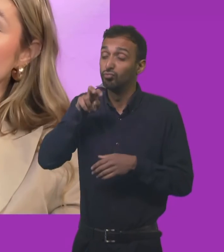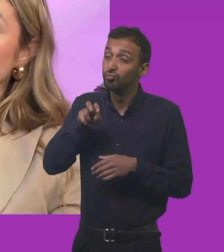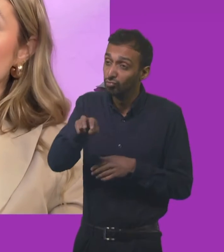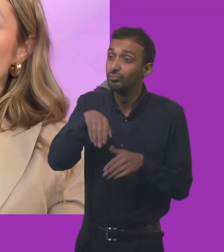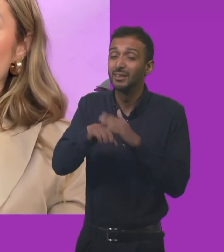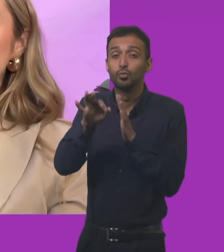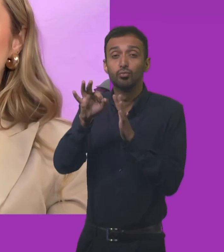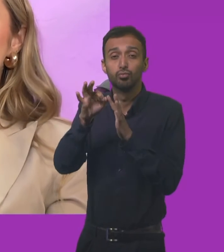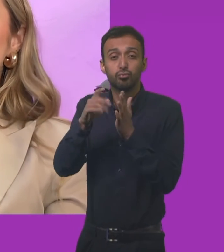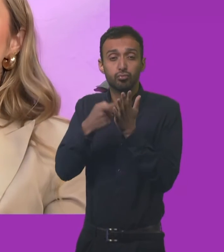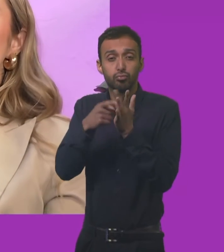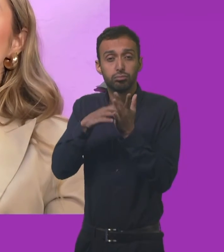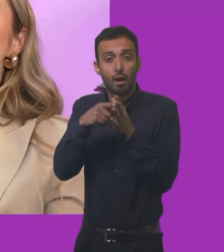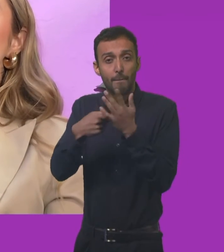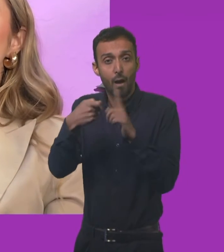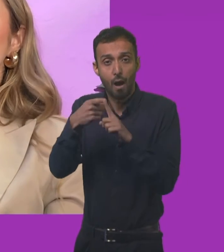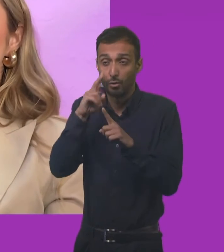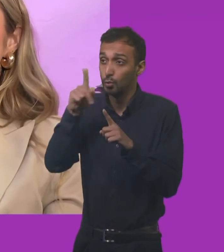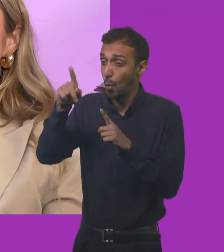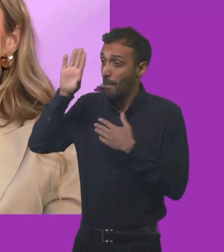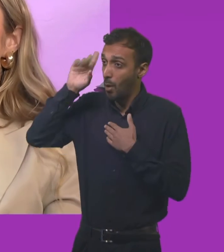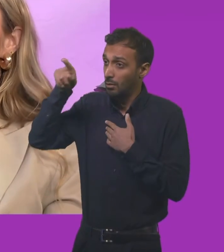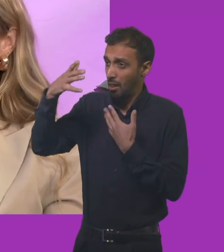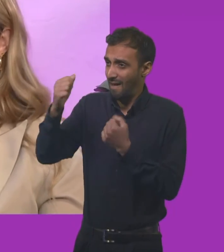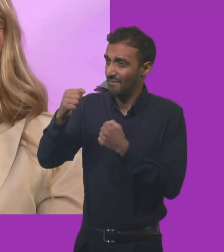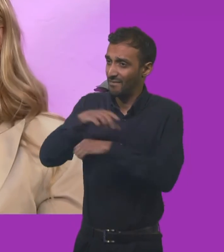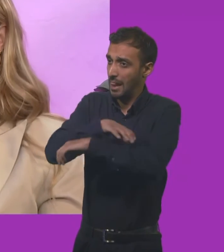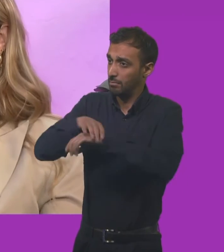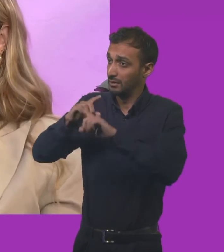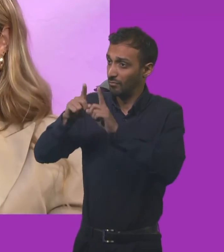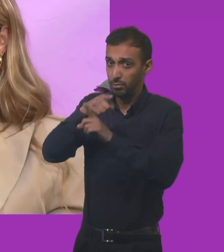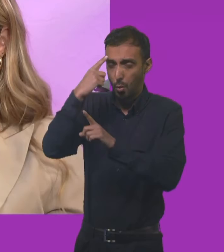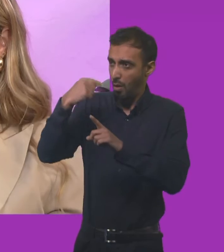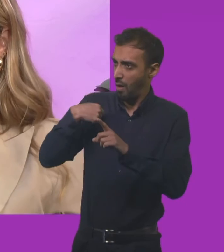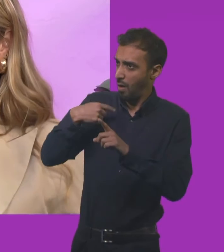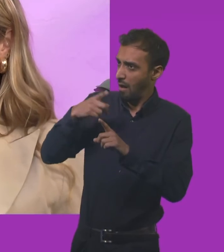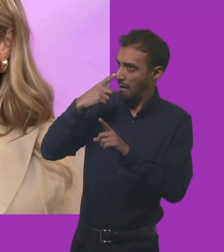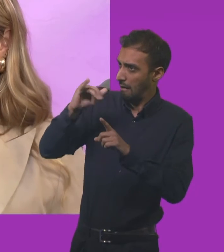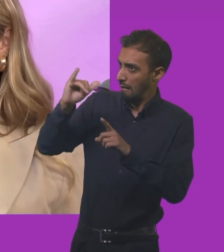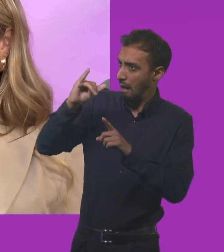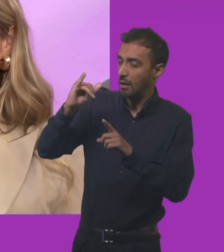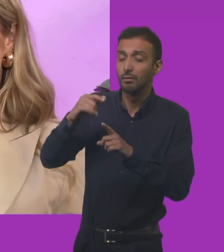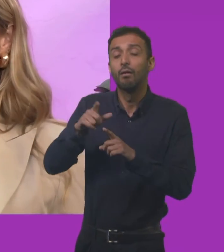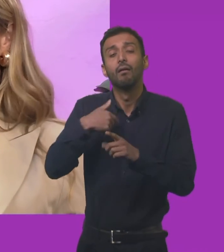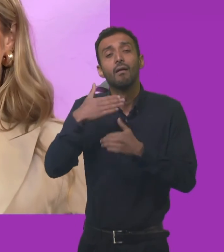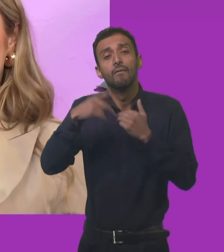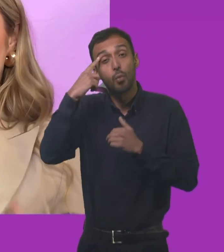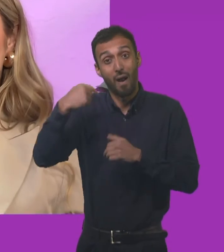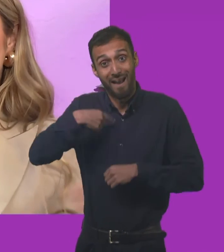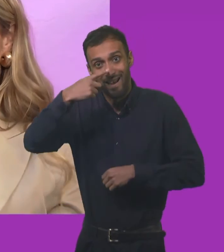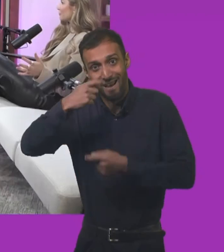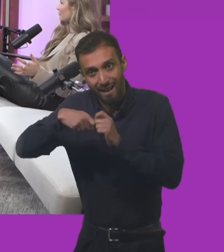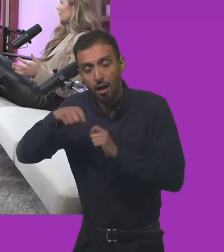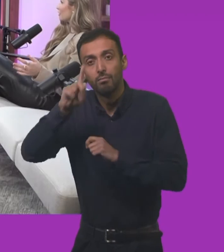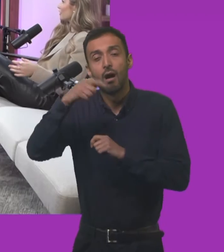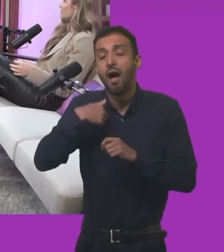that? I didn't think I could do that, but I thought I want to do that. And like the way that model made me feel in that moment, I'd never seen that like